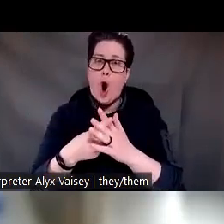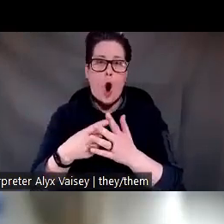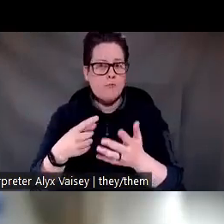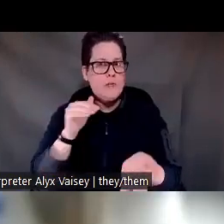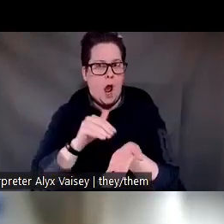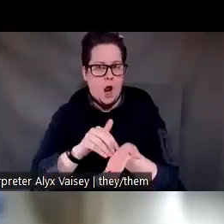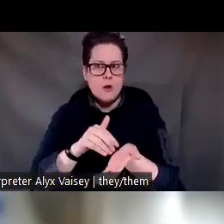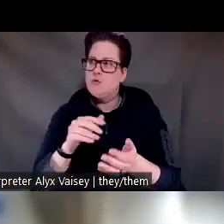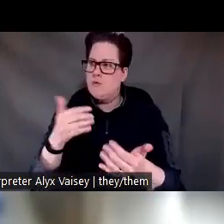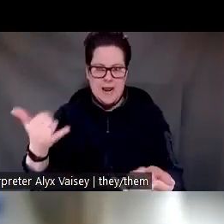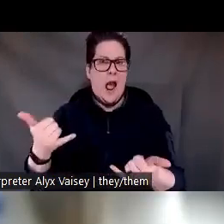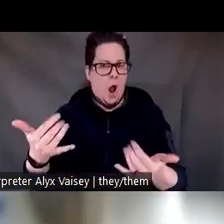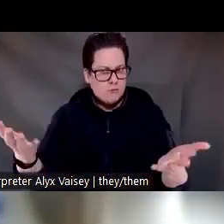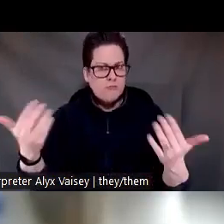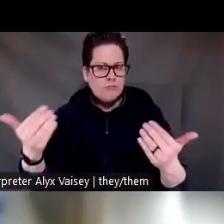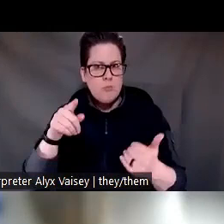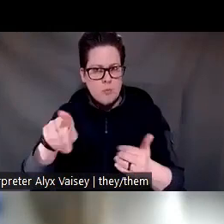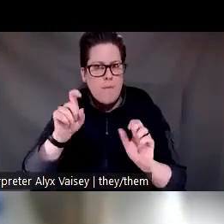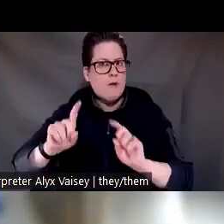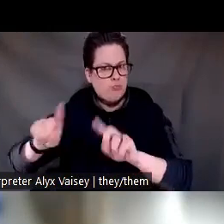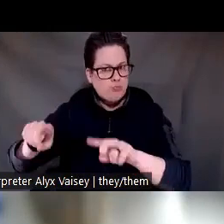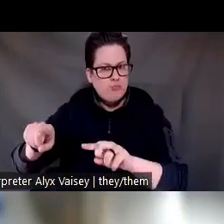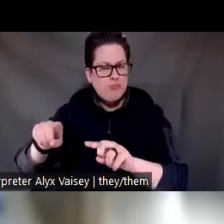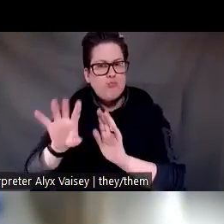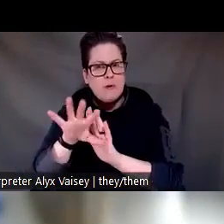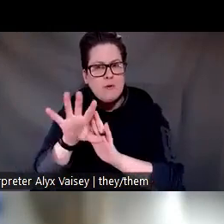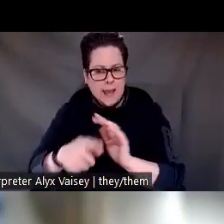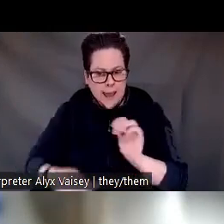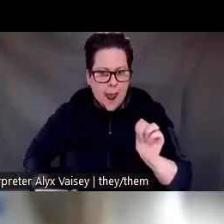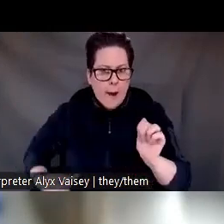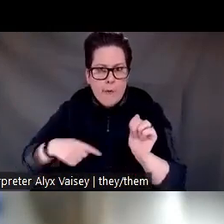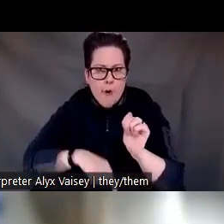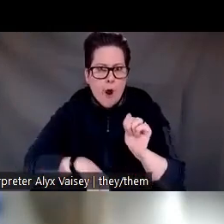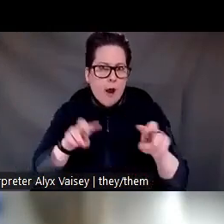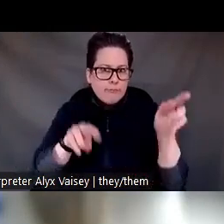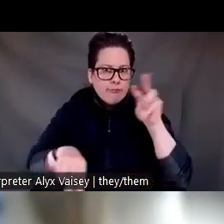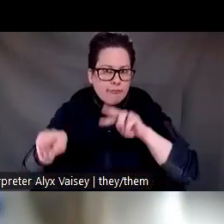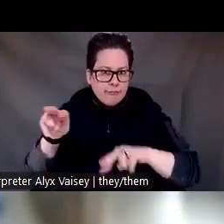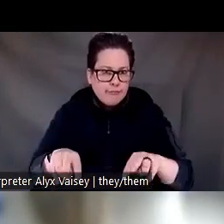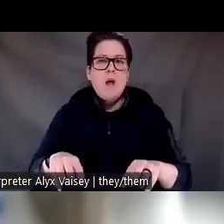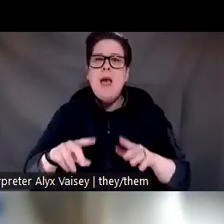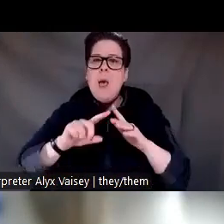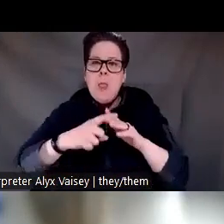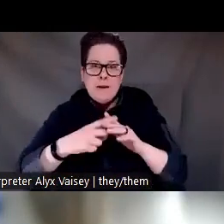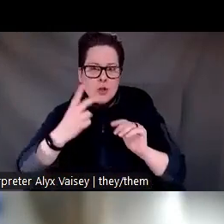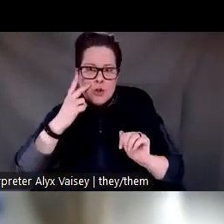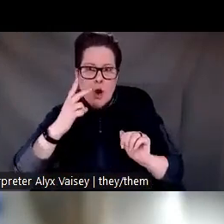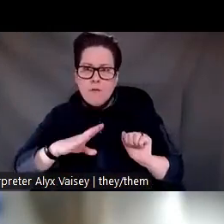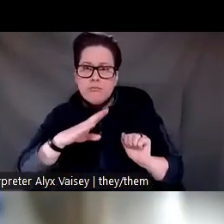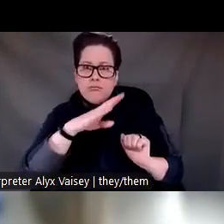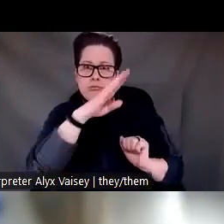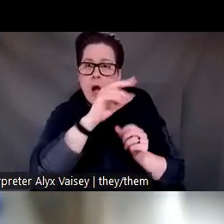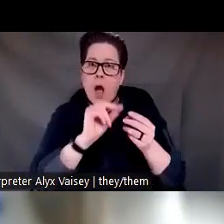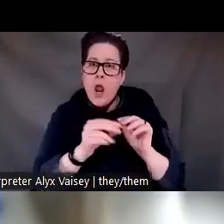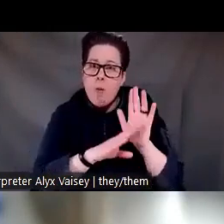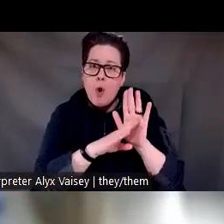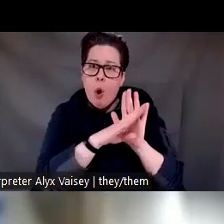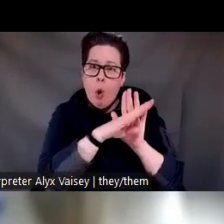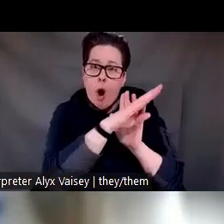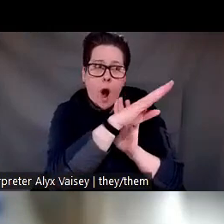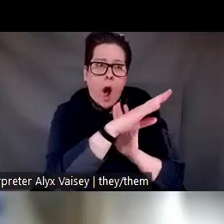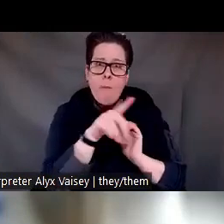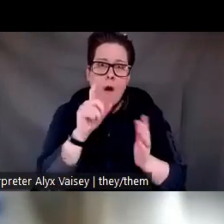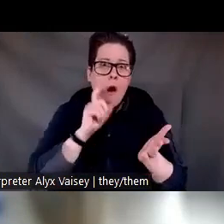of preventive health. And there was this initial rise in colorectal